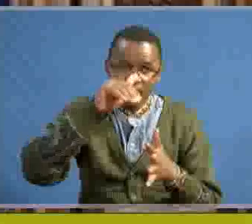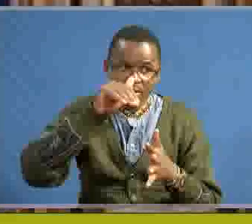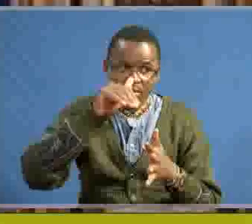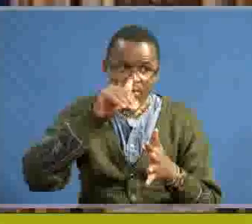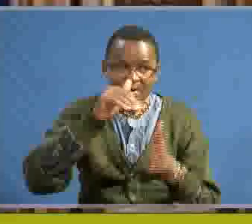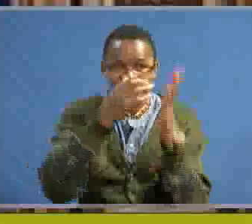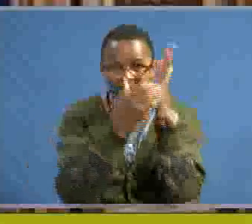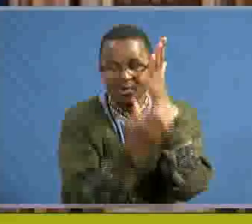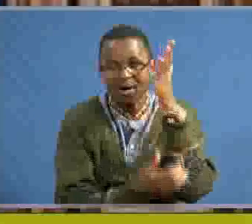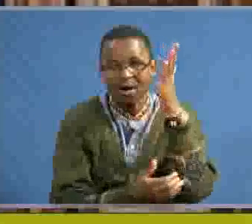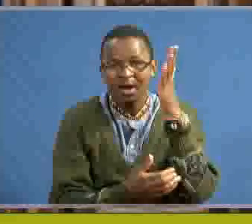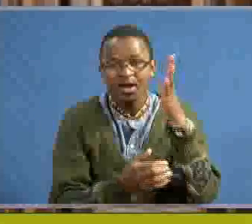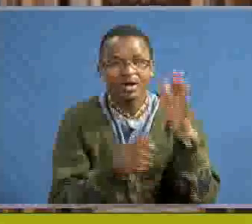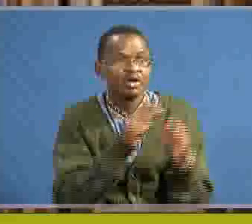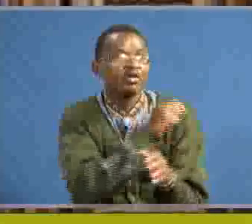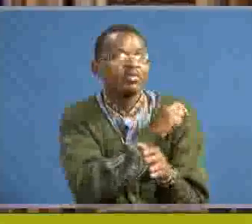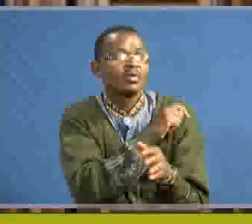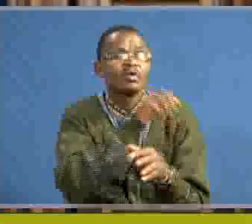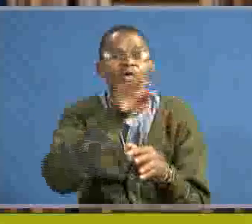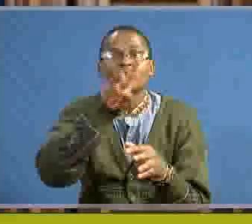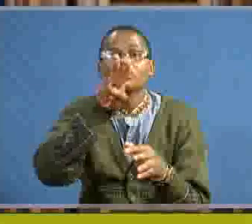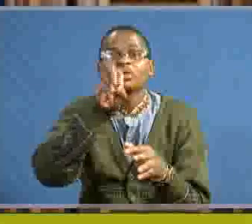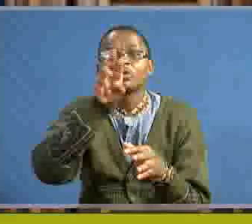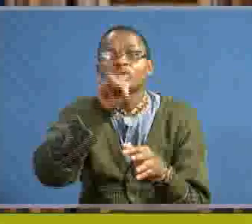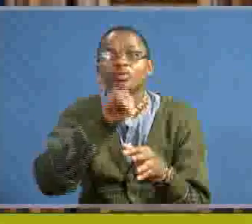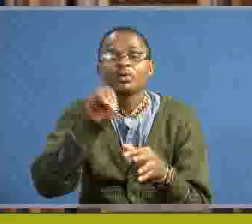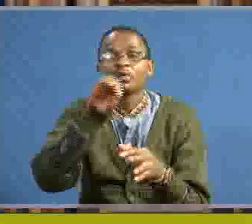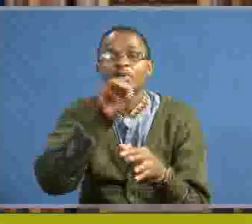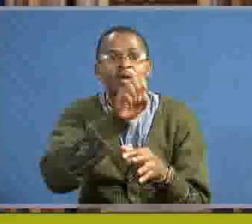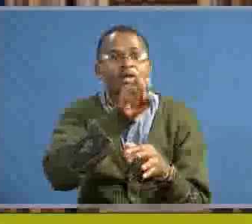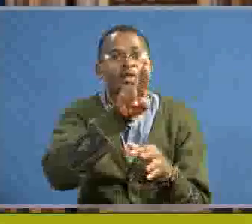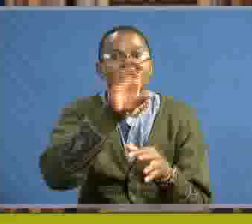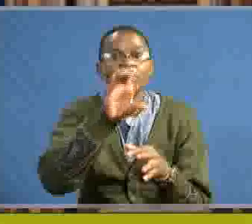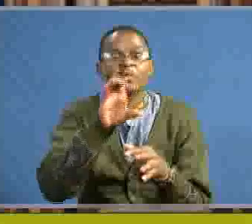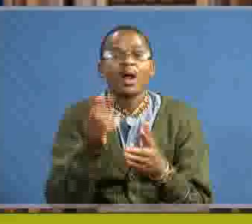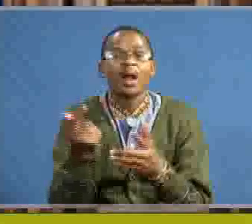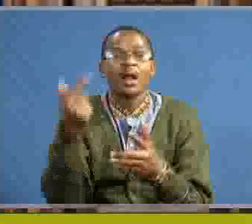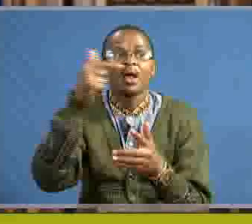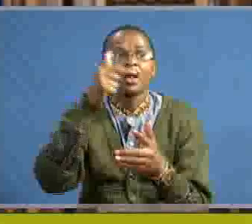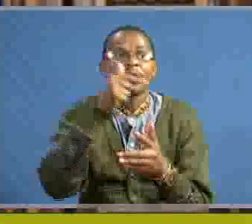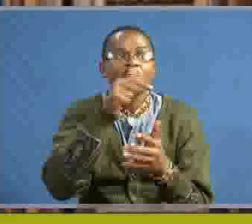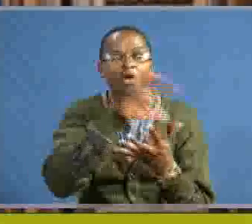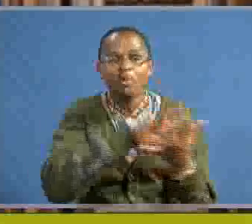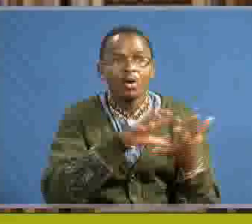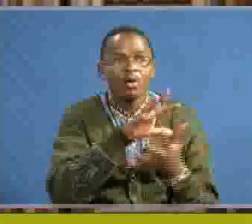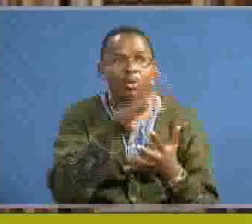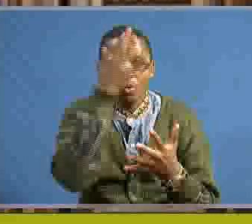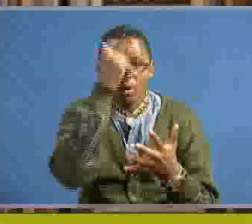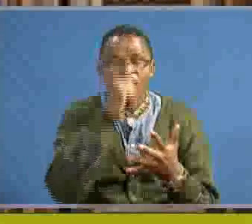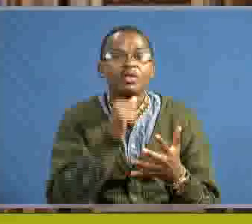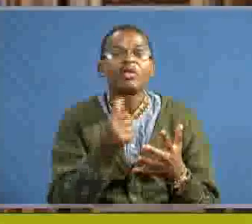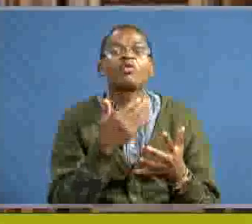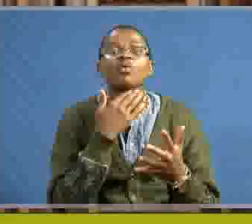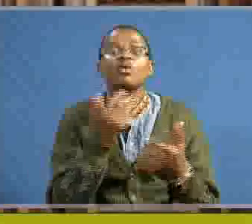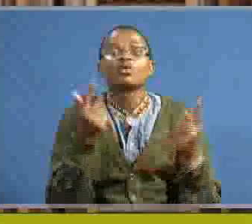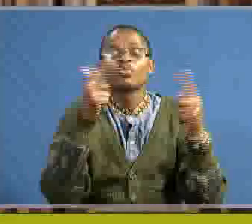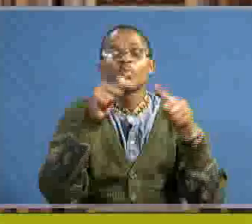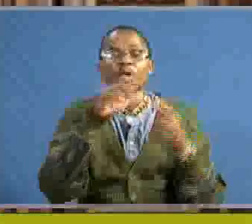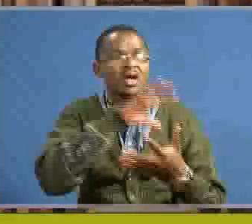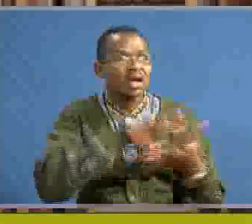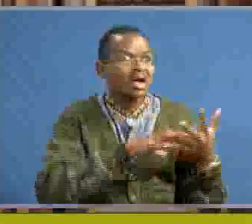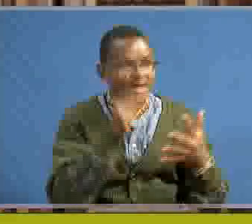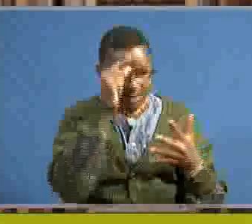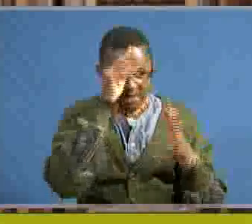on gay RTB is only 20 billion half we are my 30 now and I talk later complications what is a big complications when it was about